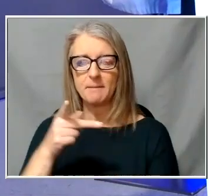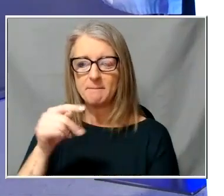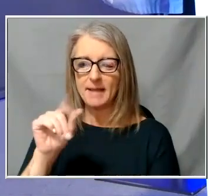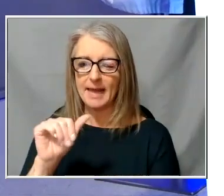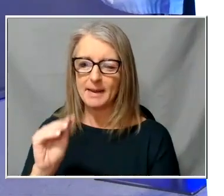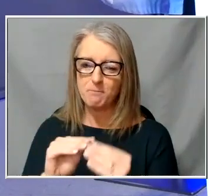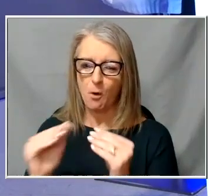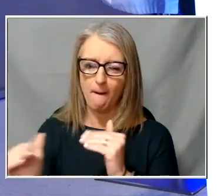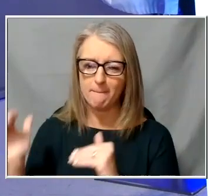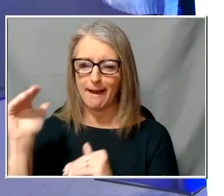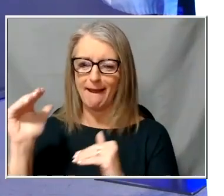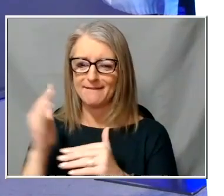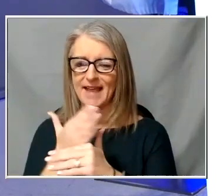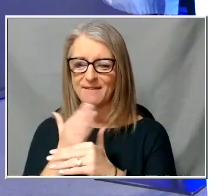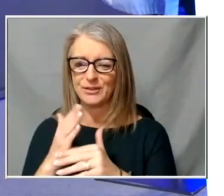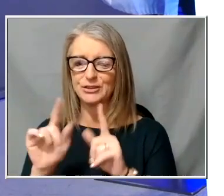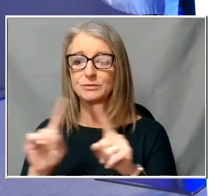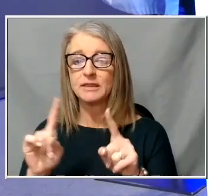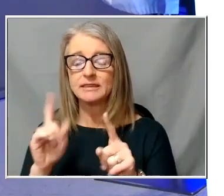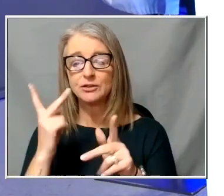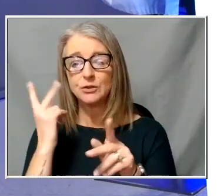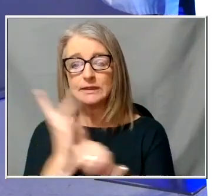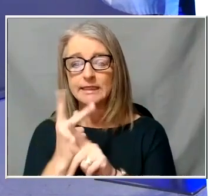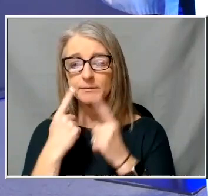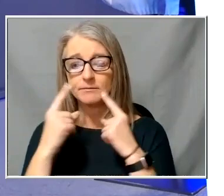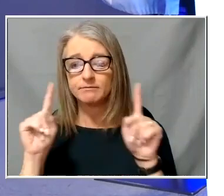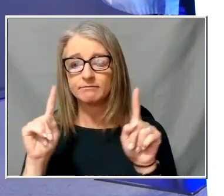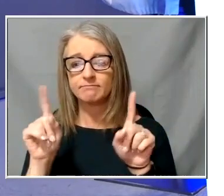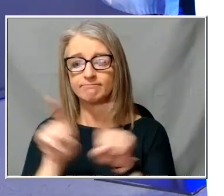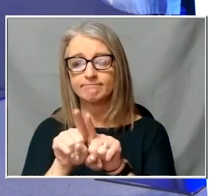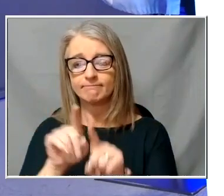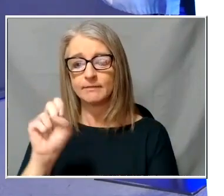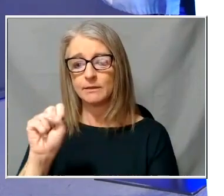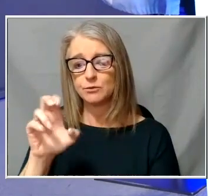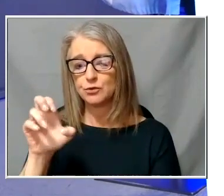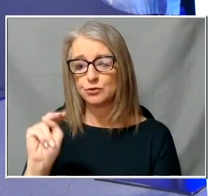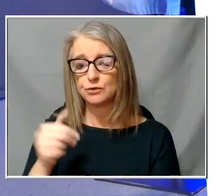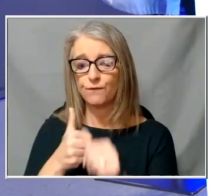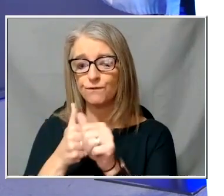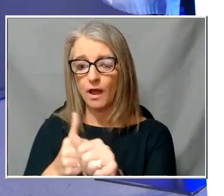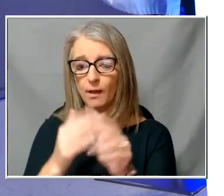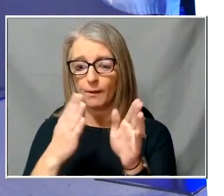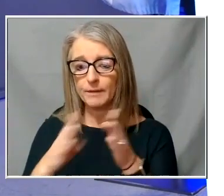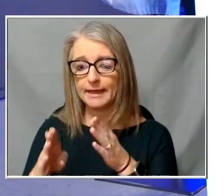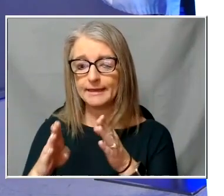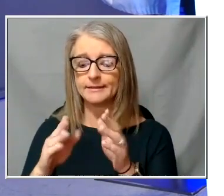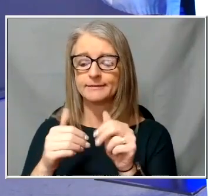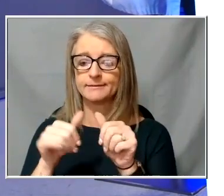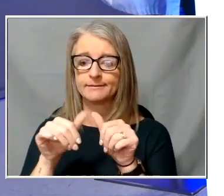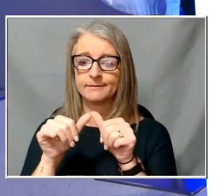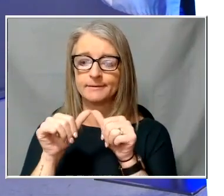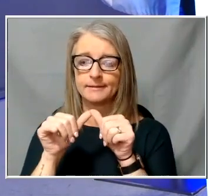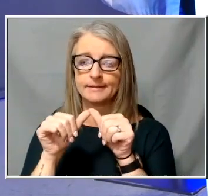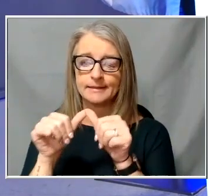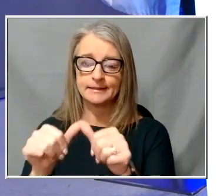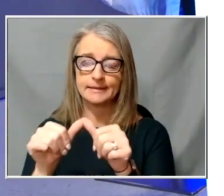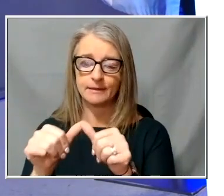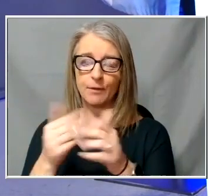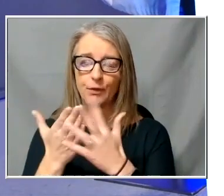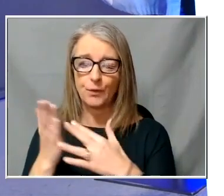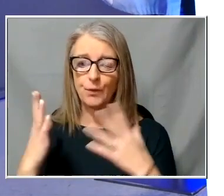but just to stay successful, like Susan, to follow that plan, to get over the hump of the